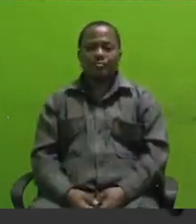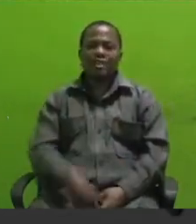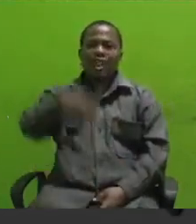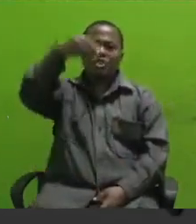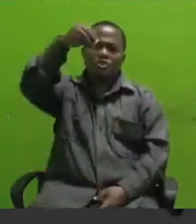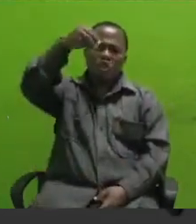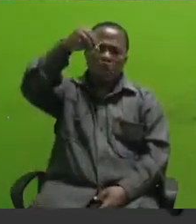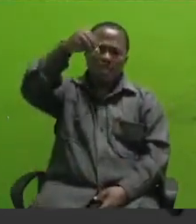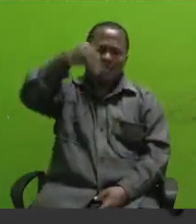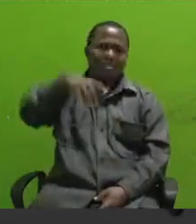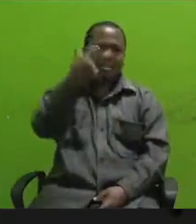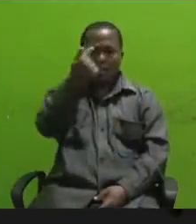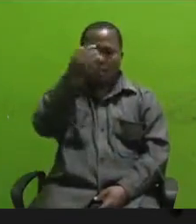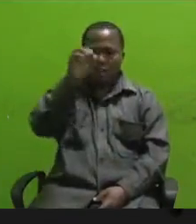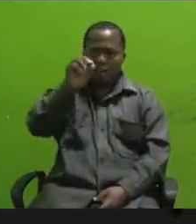Toxic.